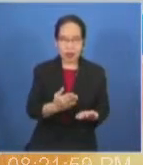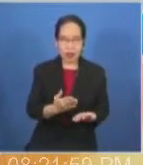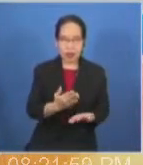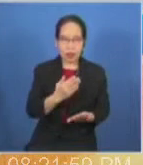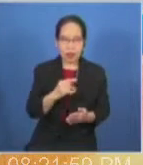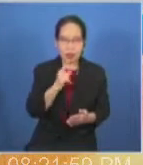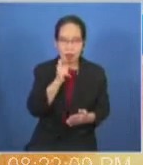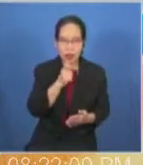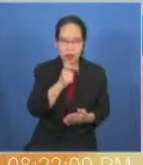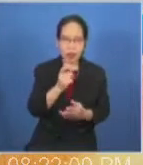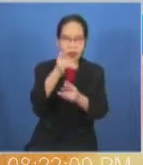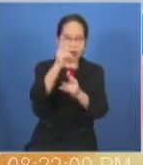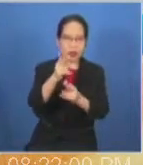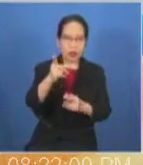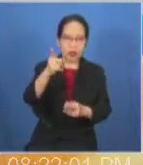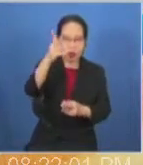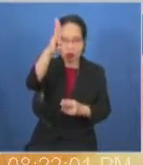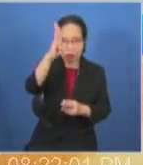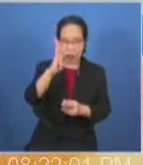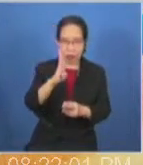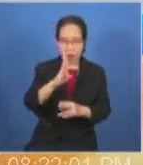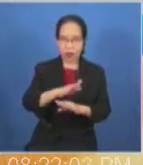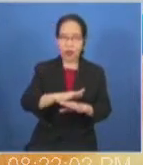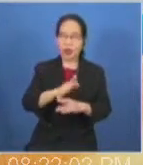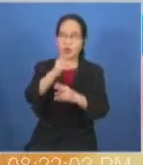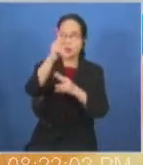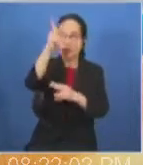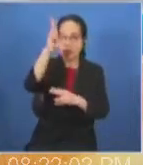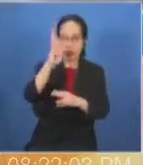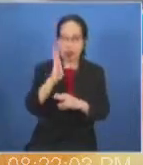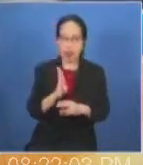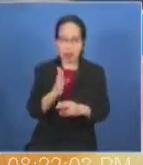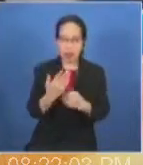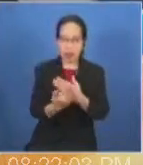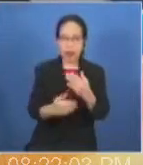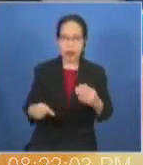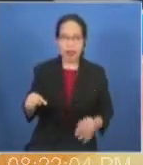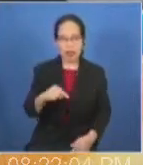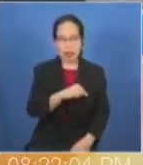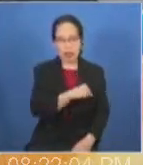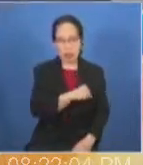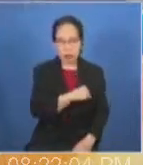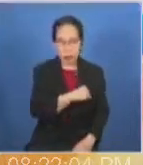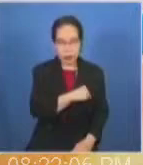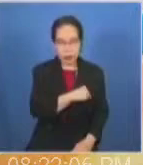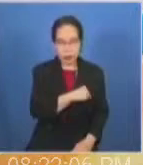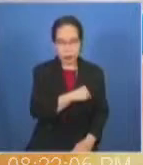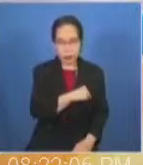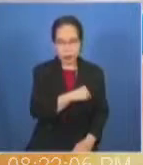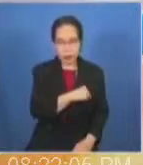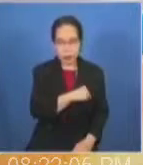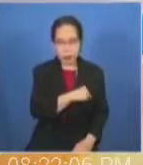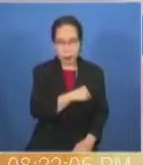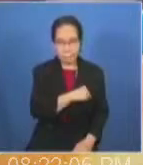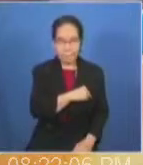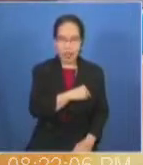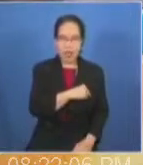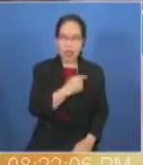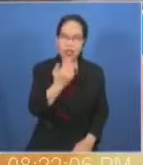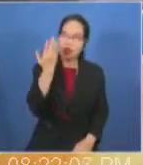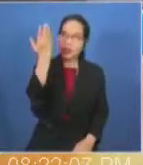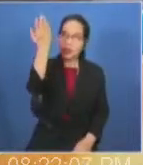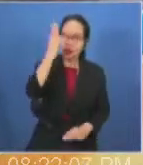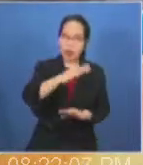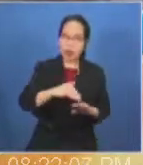instruments. You are able to reach us." So whose honor is it? It is the honor of God who called us.